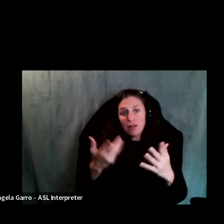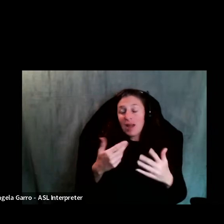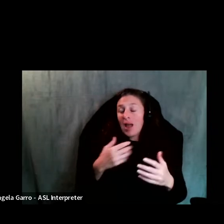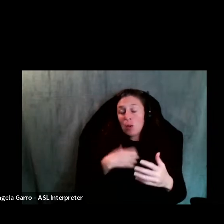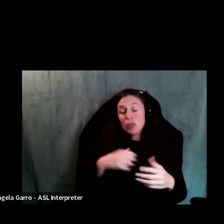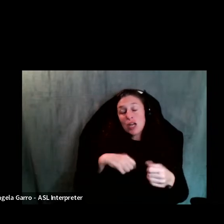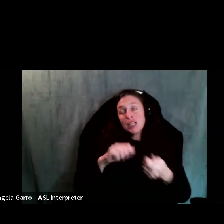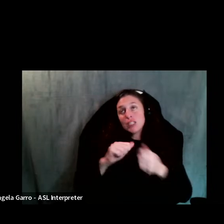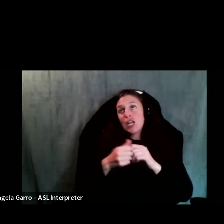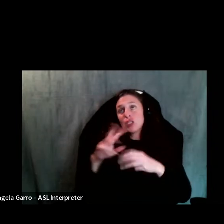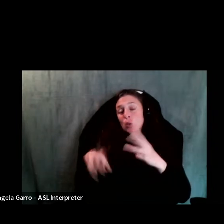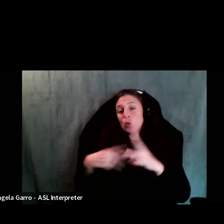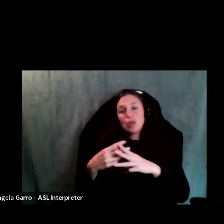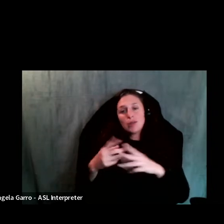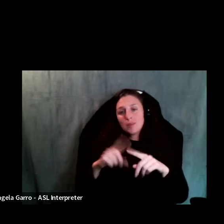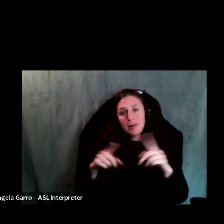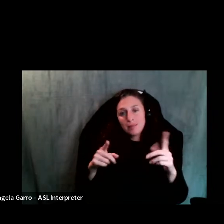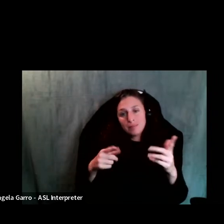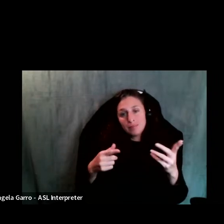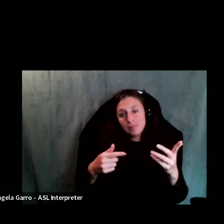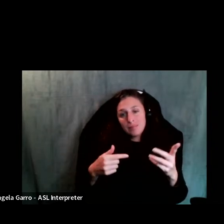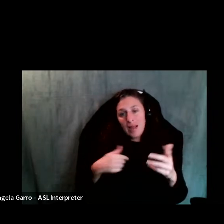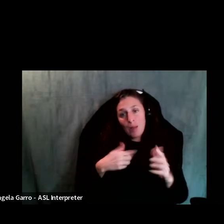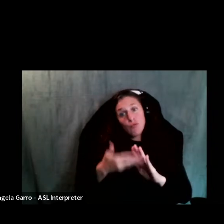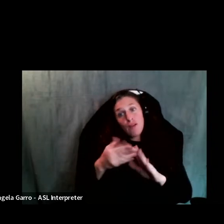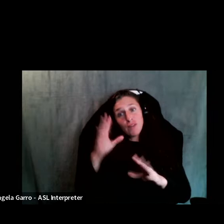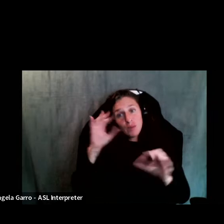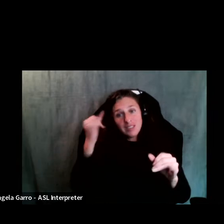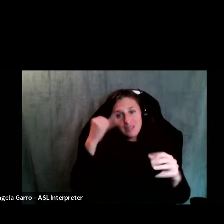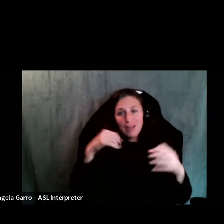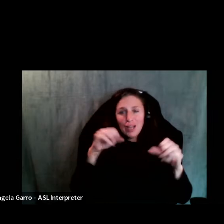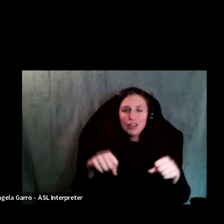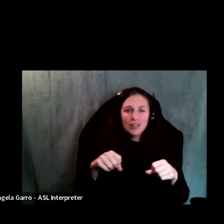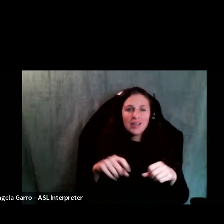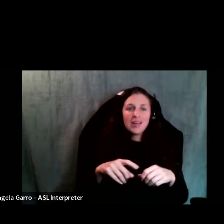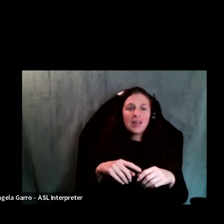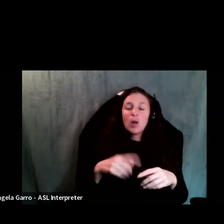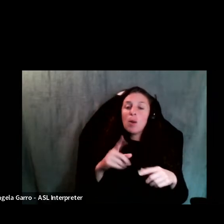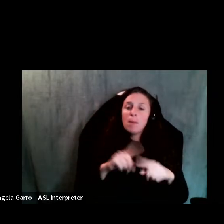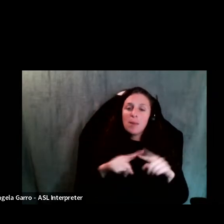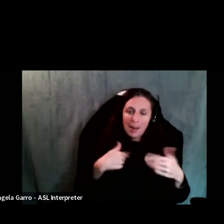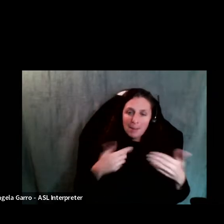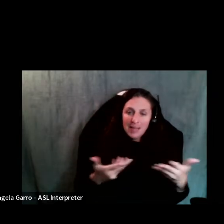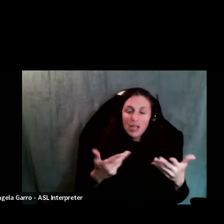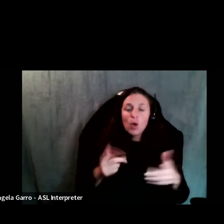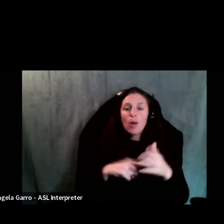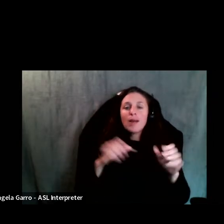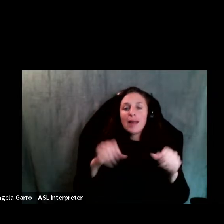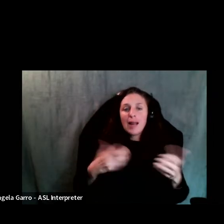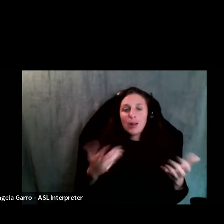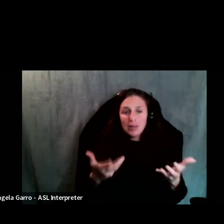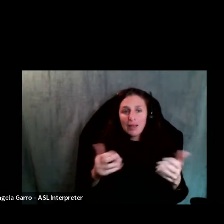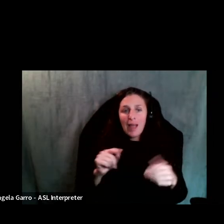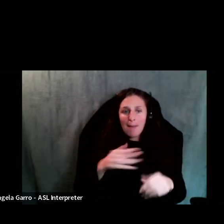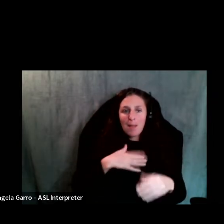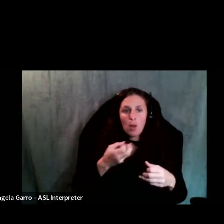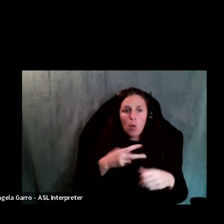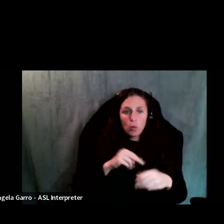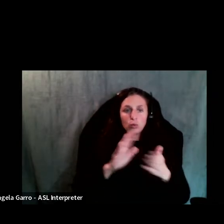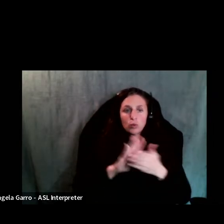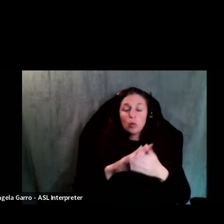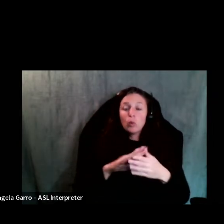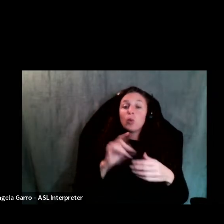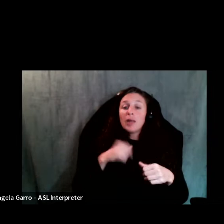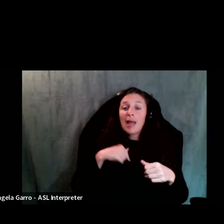but you know, he's in San Francisco right now. But I'm here. And what can I do here? And what can I do at my own school? We could be united against